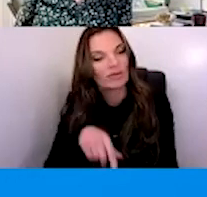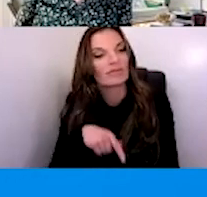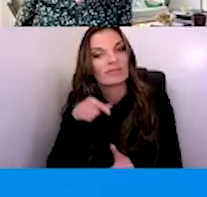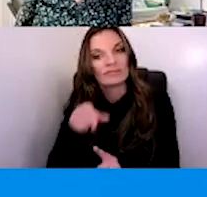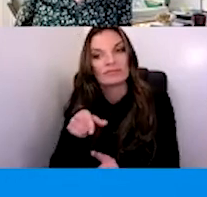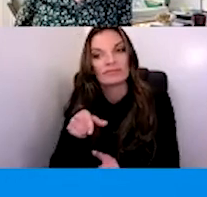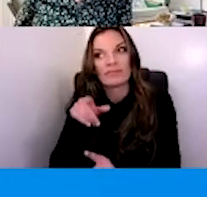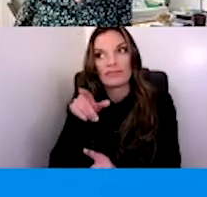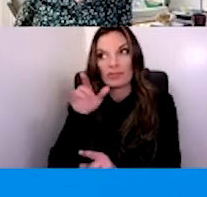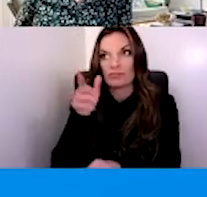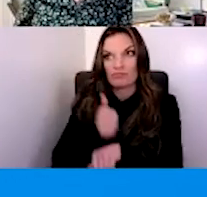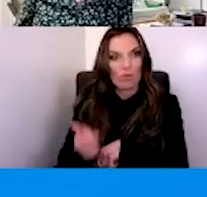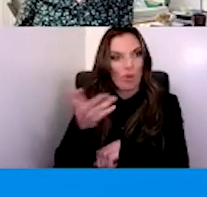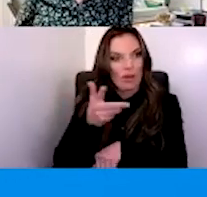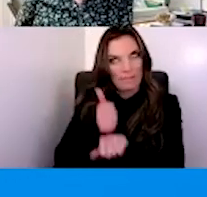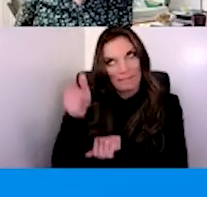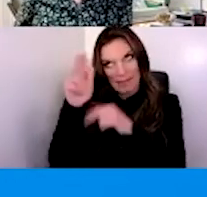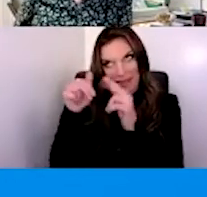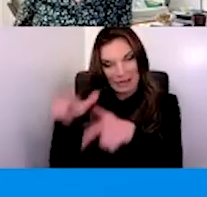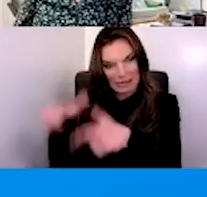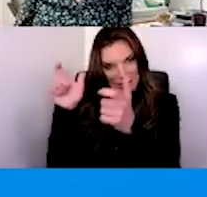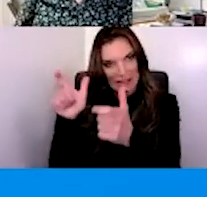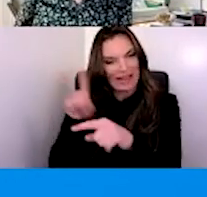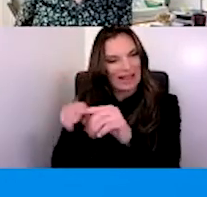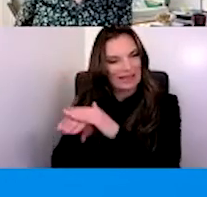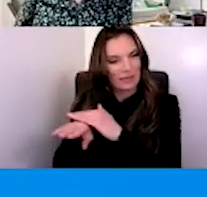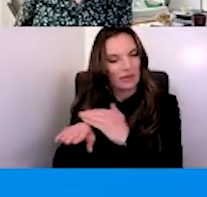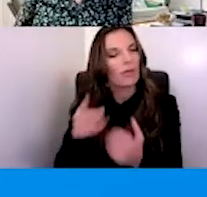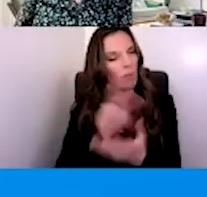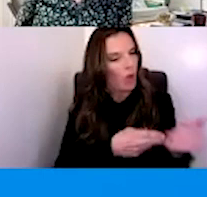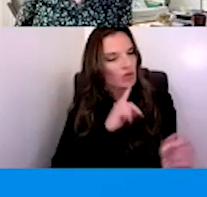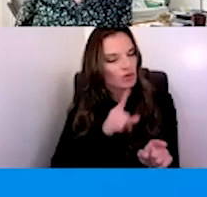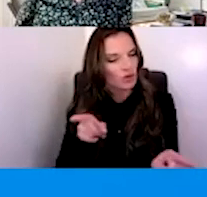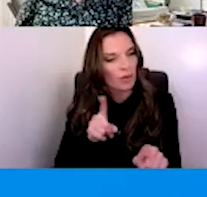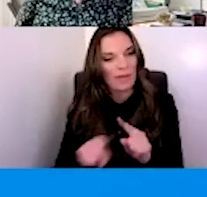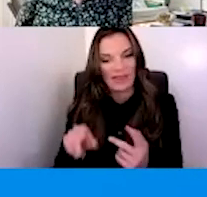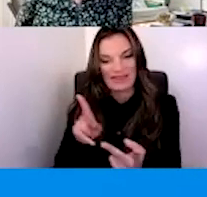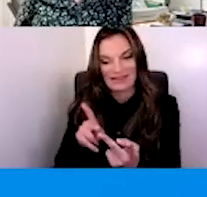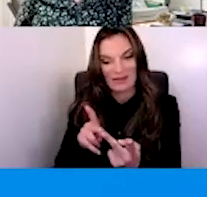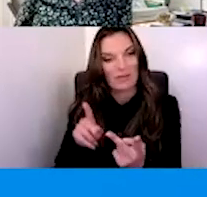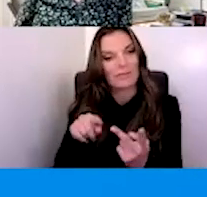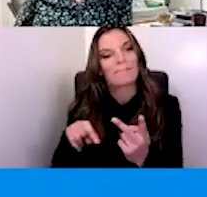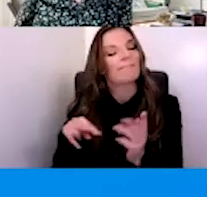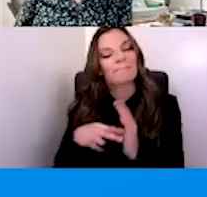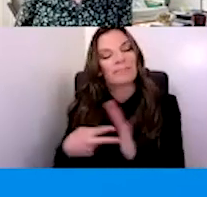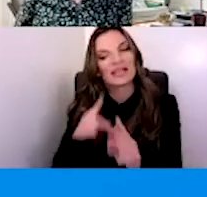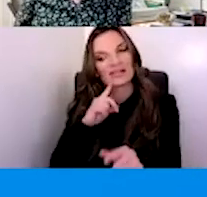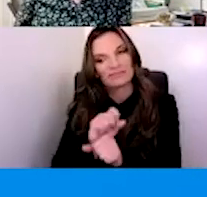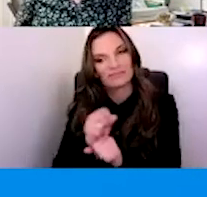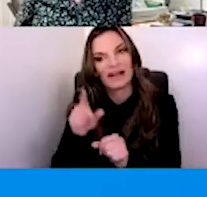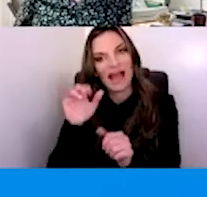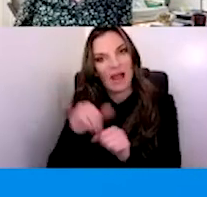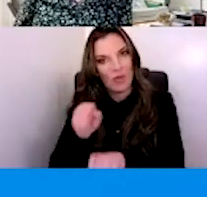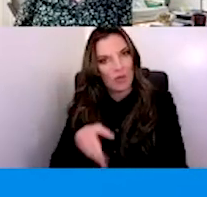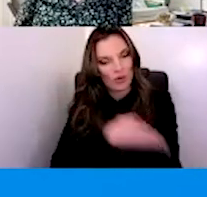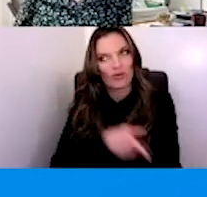it's not accessible, is both are true, but the second one actually gives us the path to a solution to improving